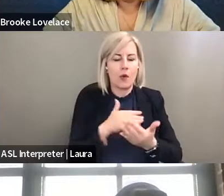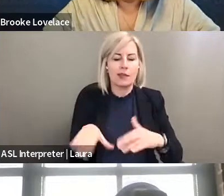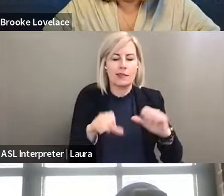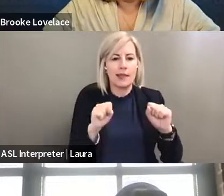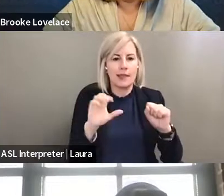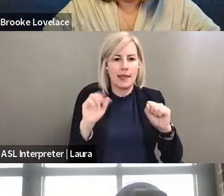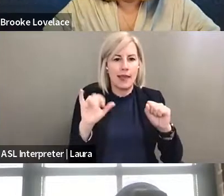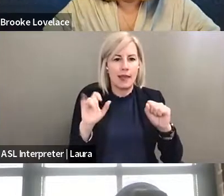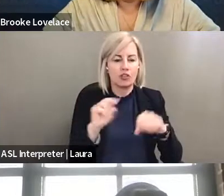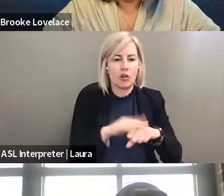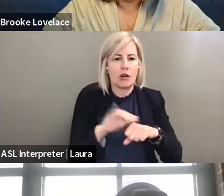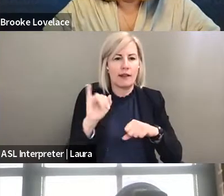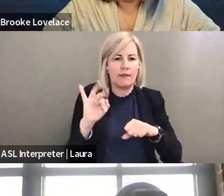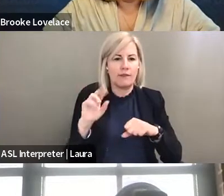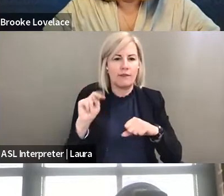on